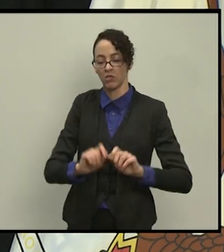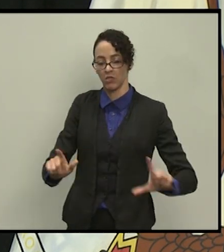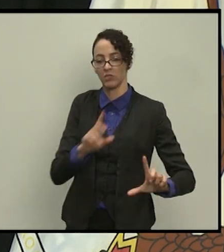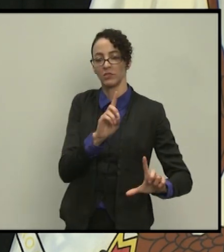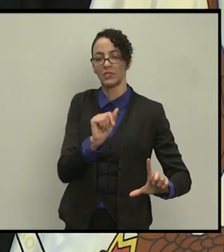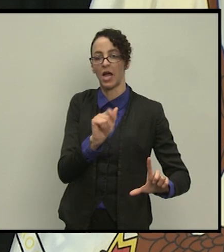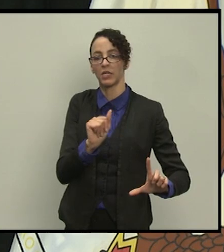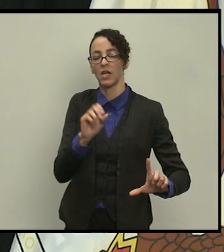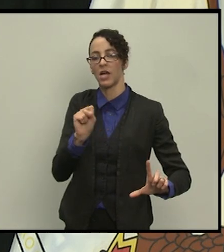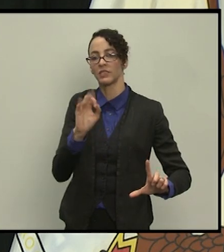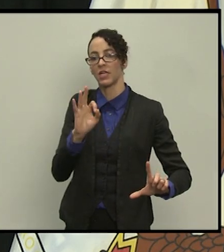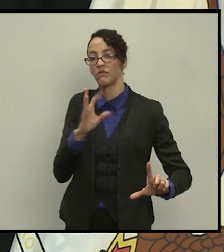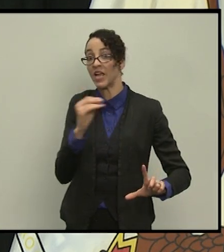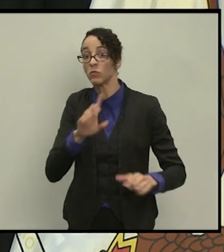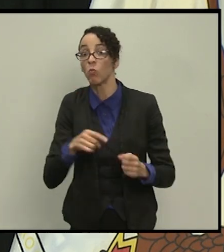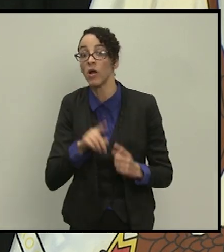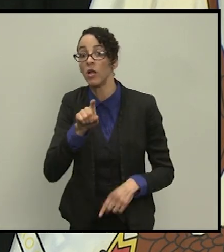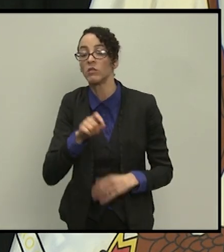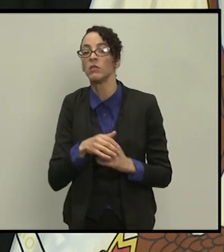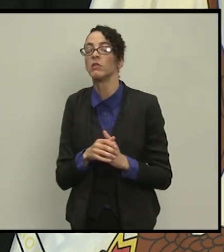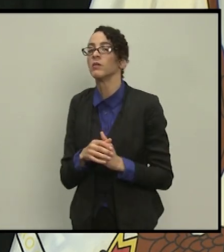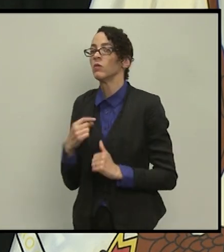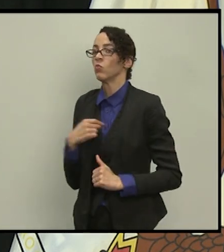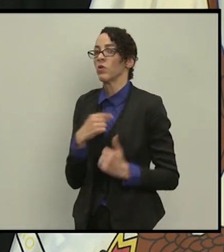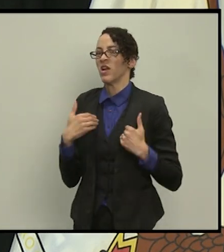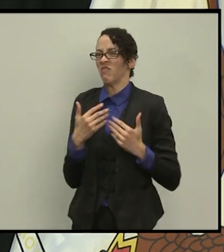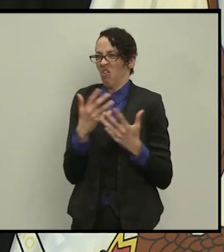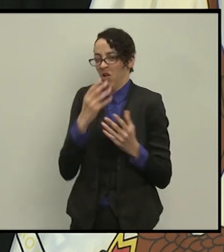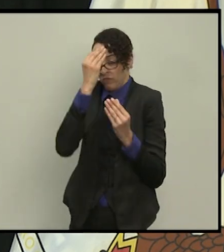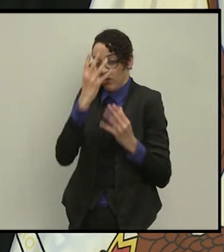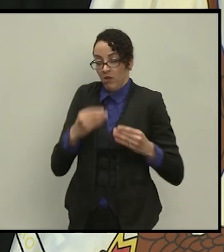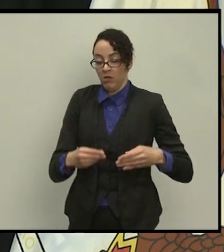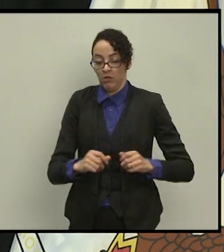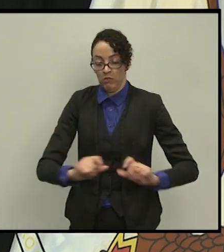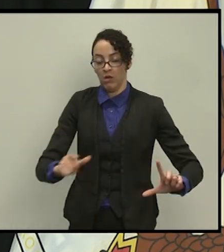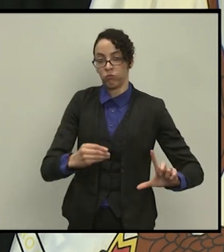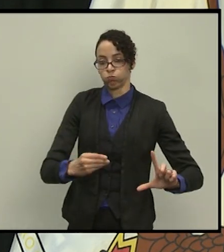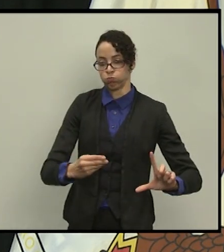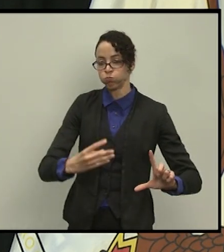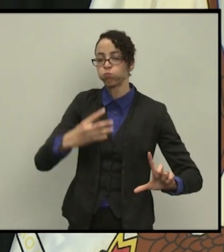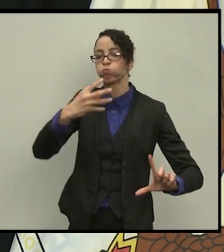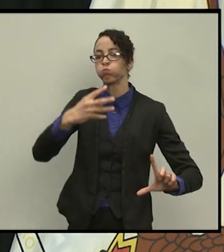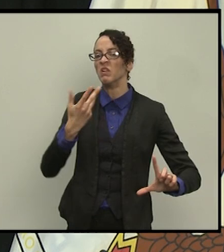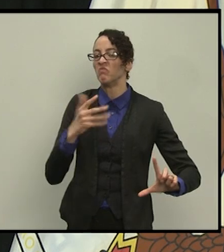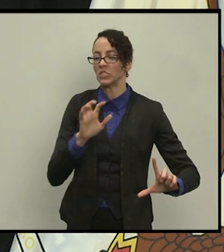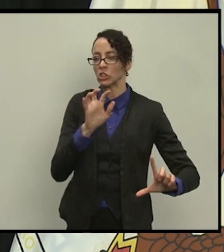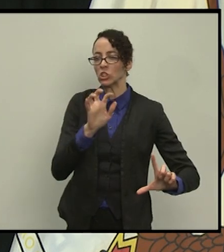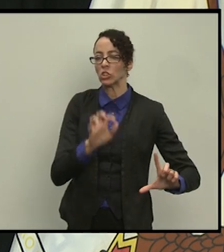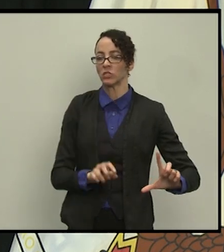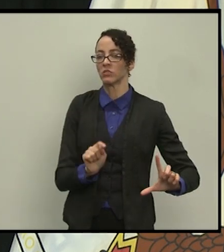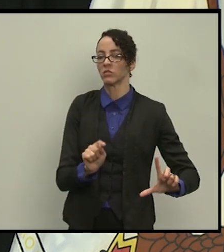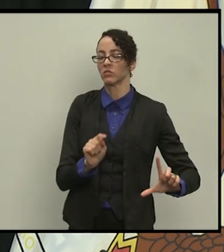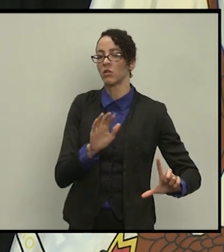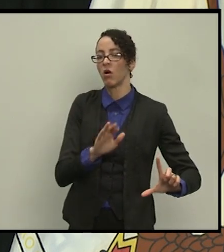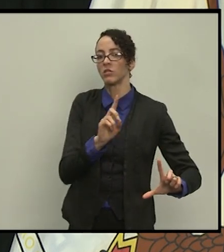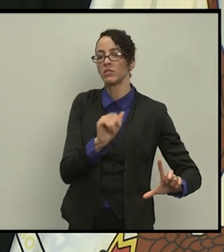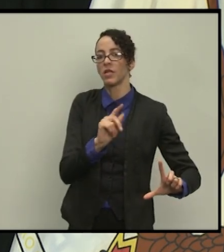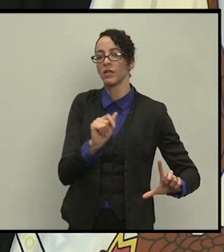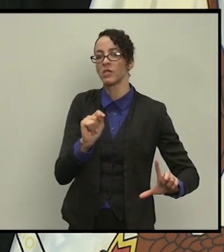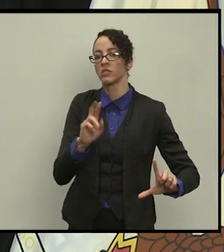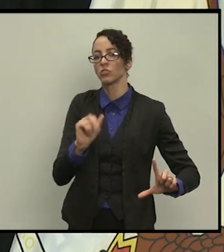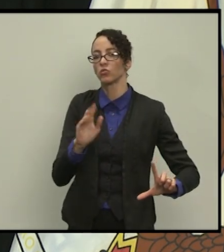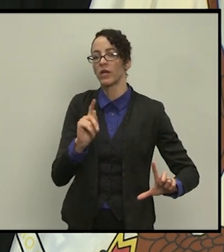Well, we have quite a bit of data on the data tracker at this time, we are continually updating